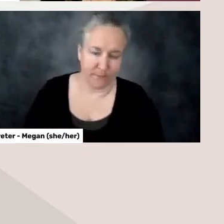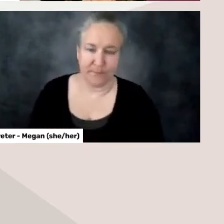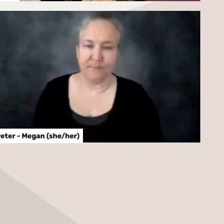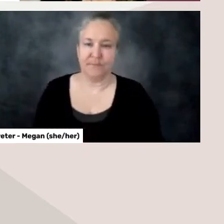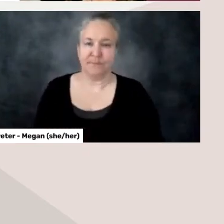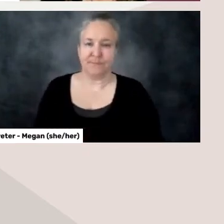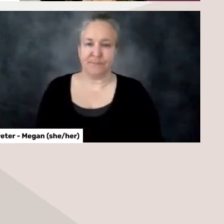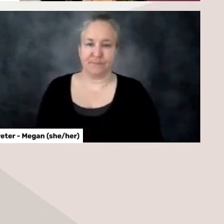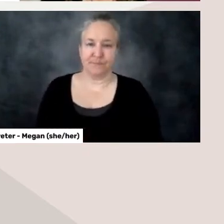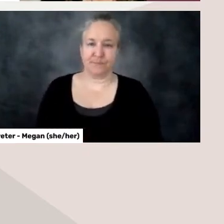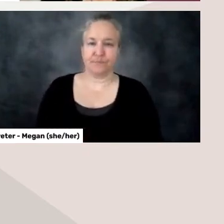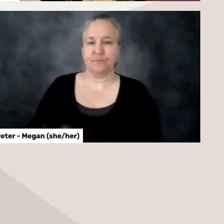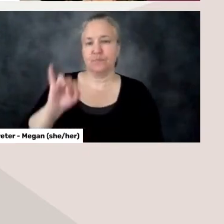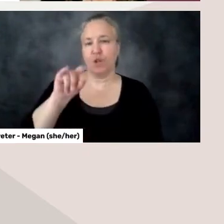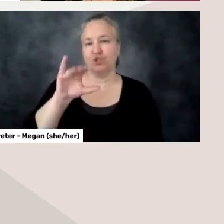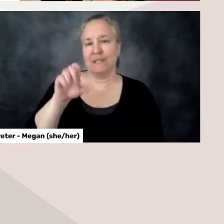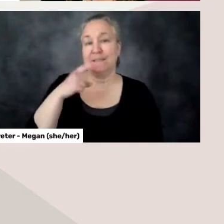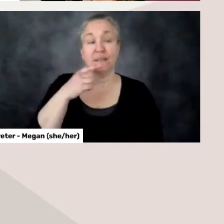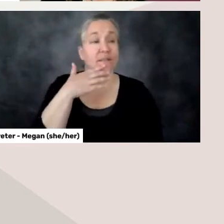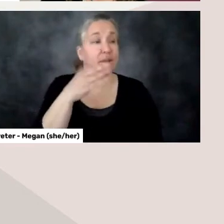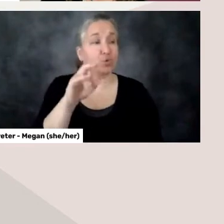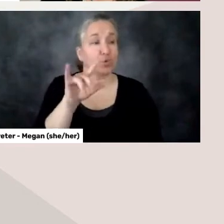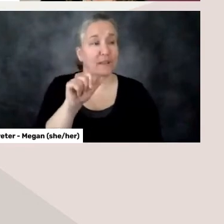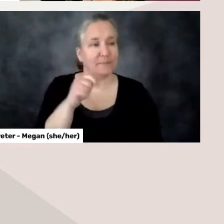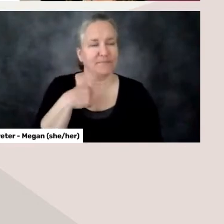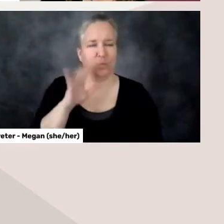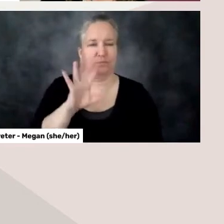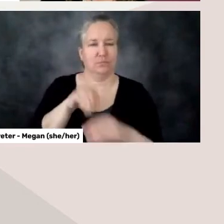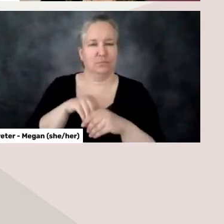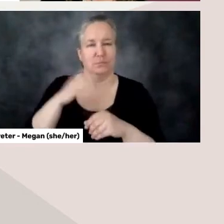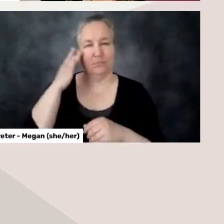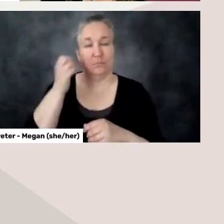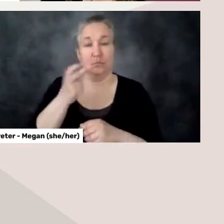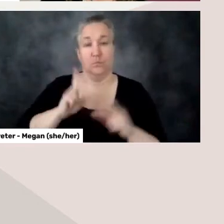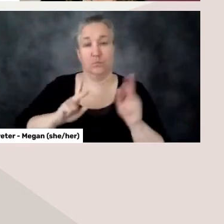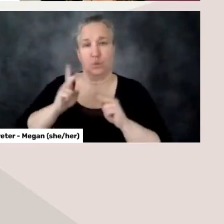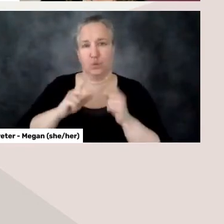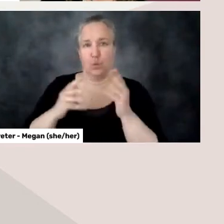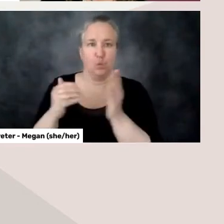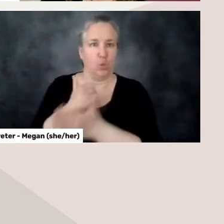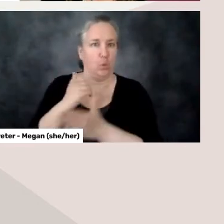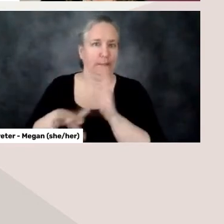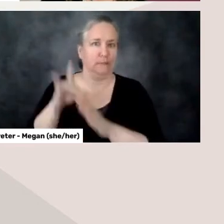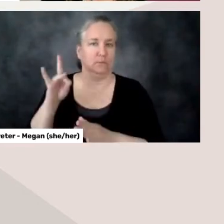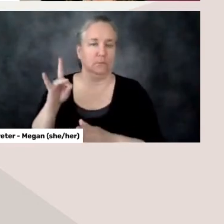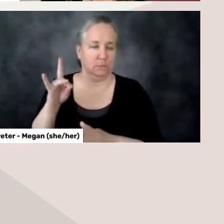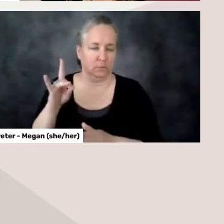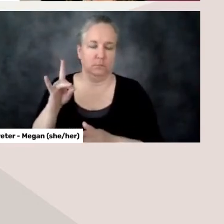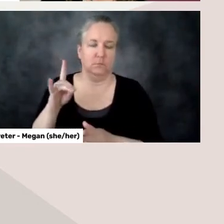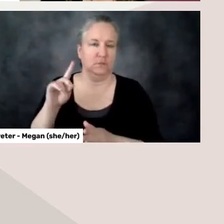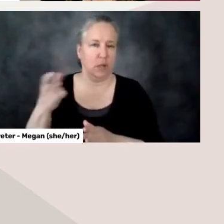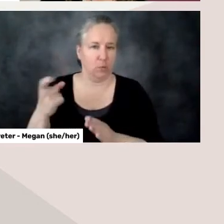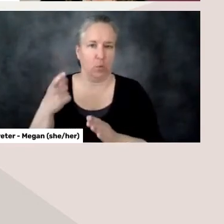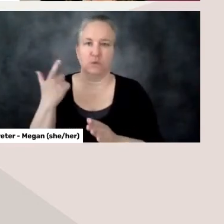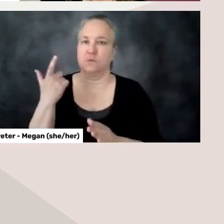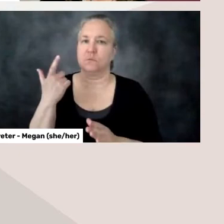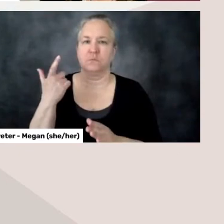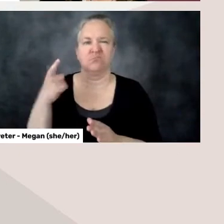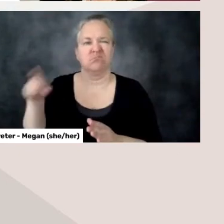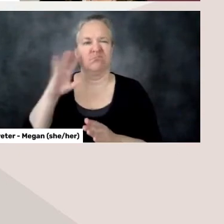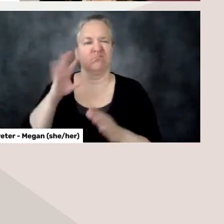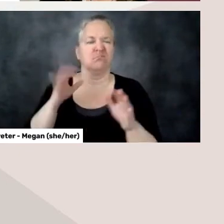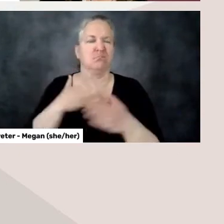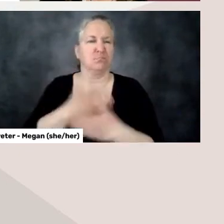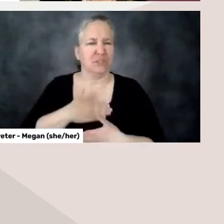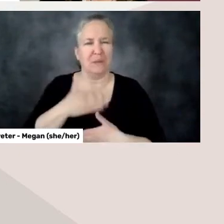Thank you, Julia. I wanted to just jump in here because we have a couple of folks who are newly diagnosed and would really appreciate if we could define